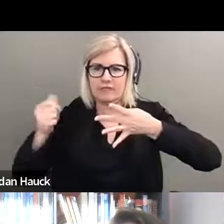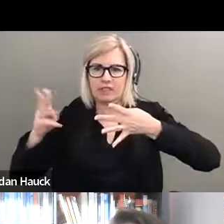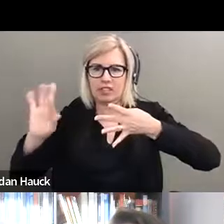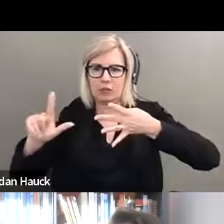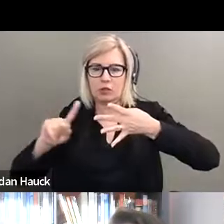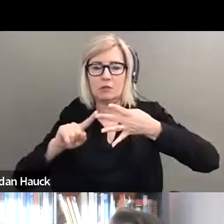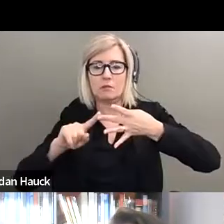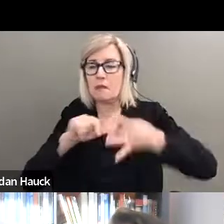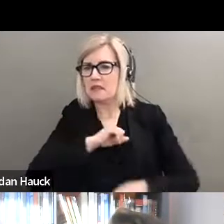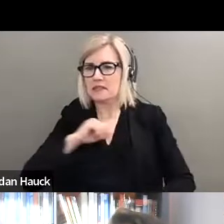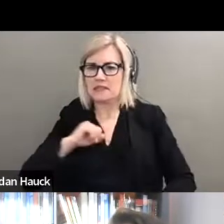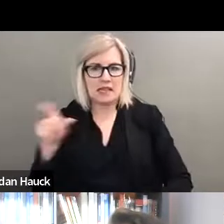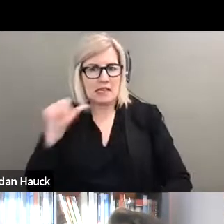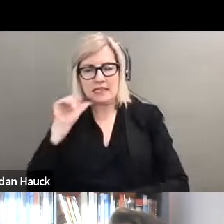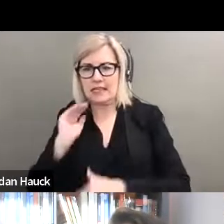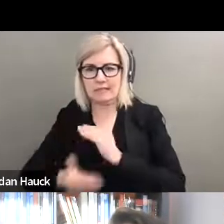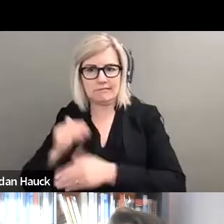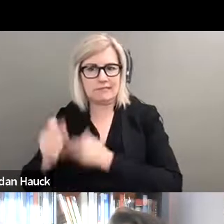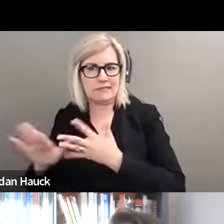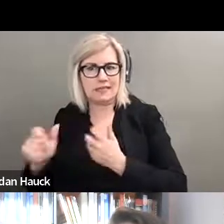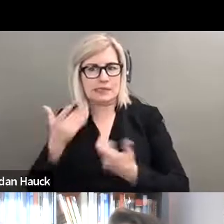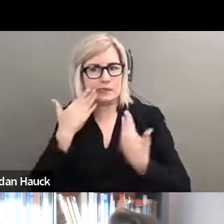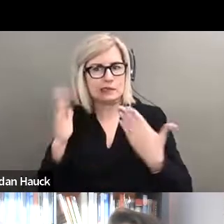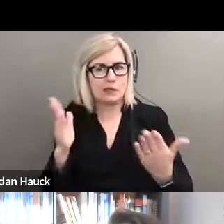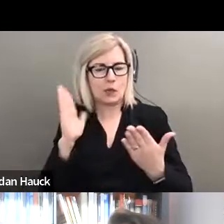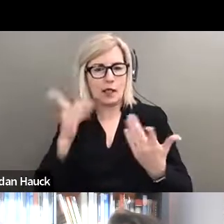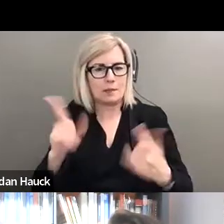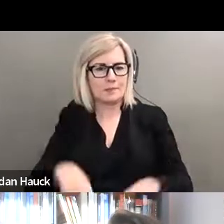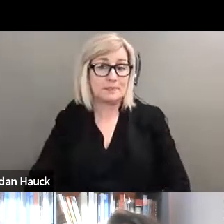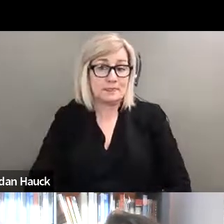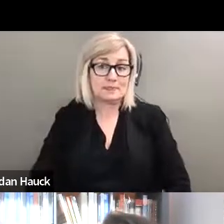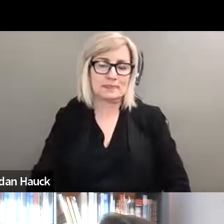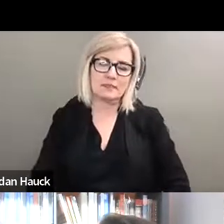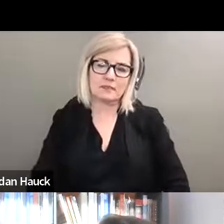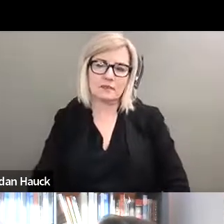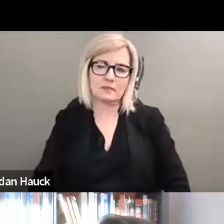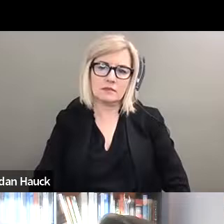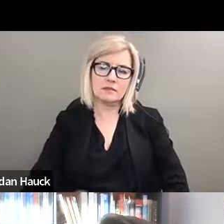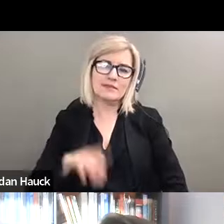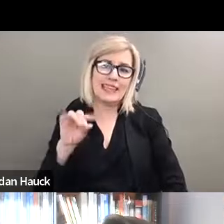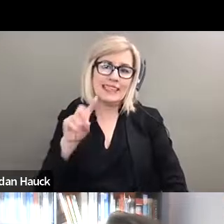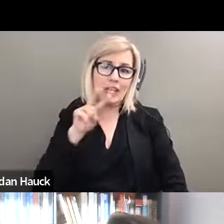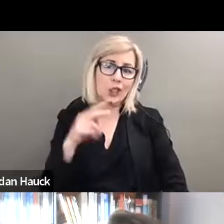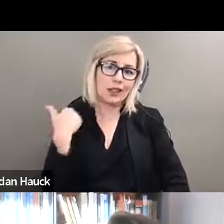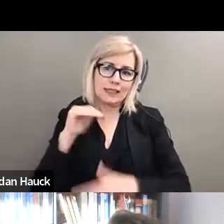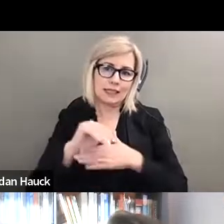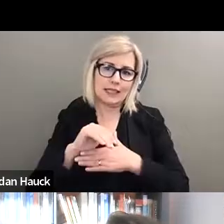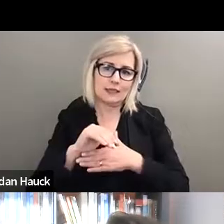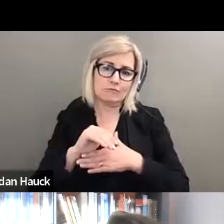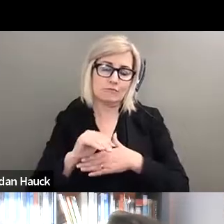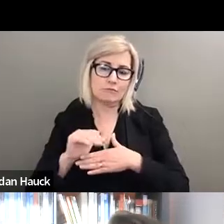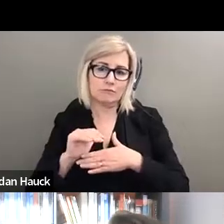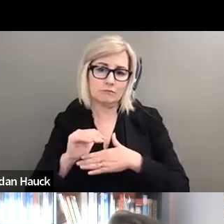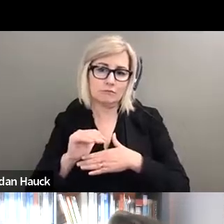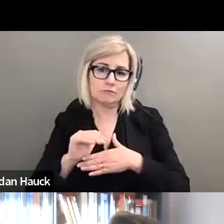Senate's not moving very fast. So I don't know that can happen. I did just look last night, just